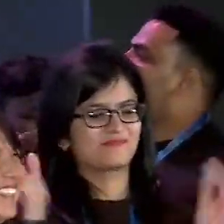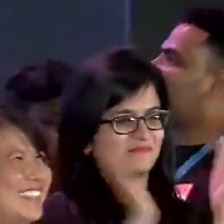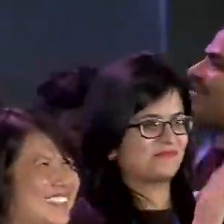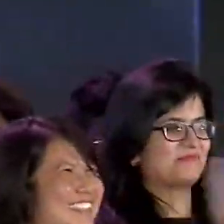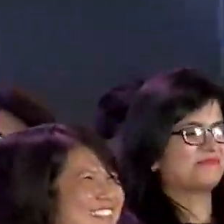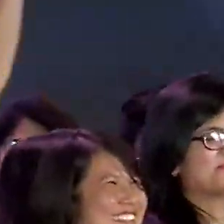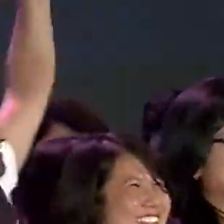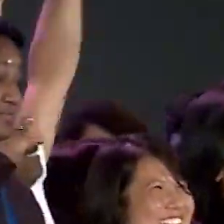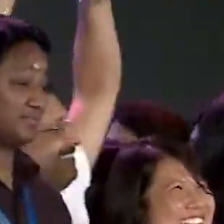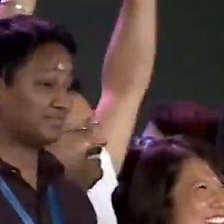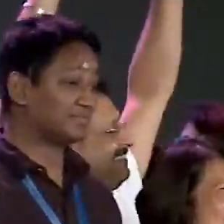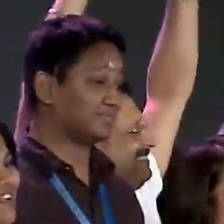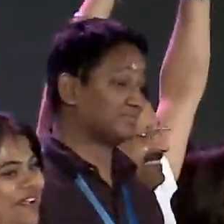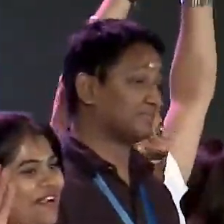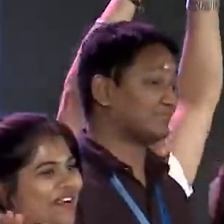Woo!